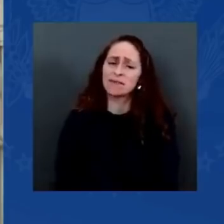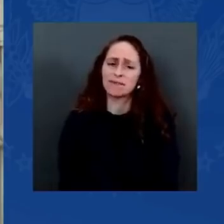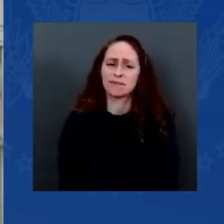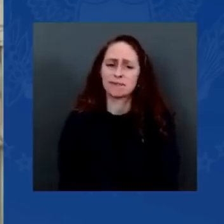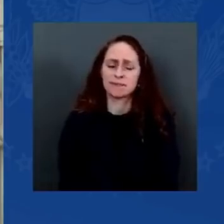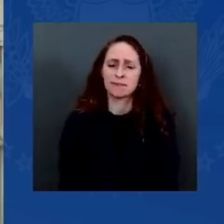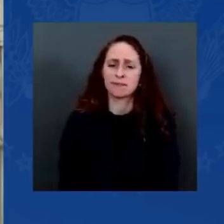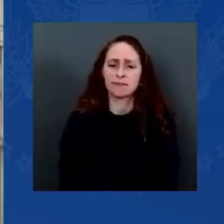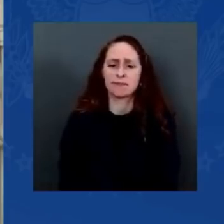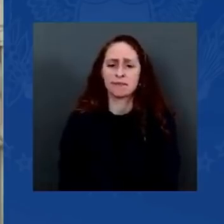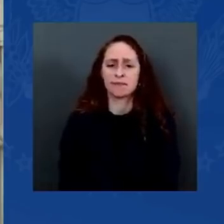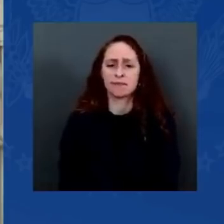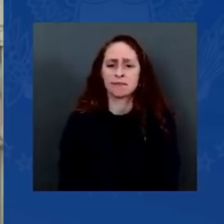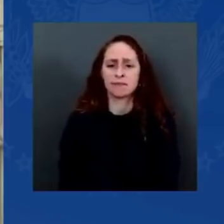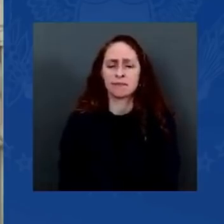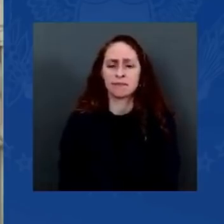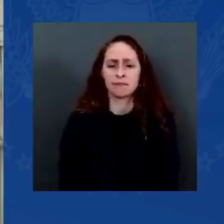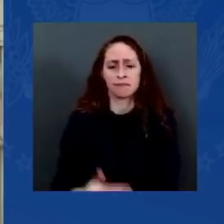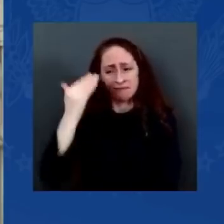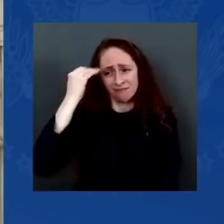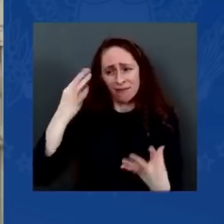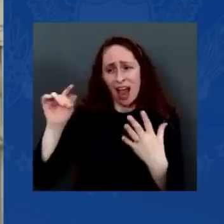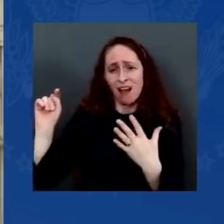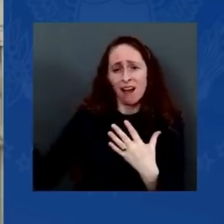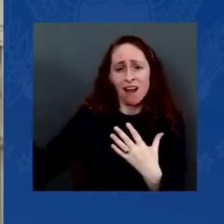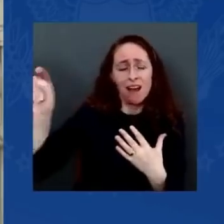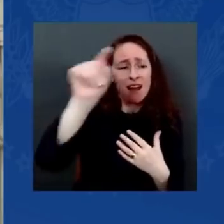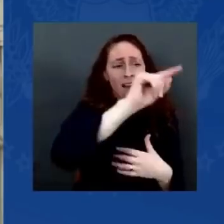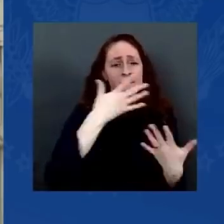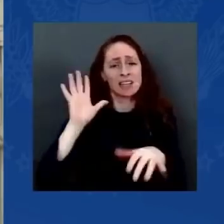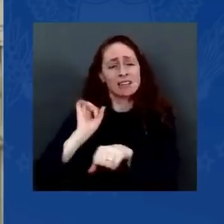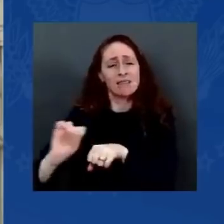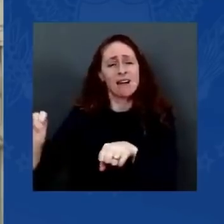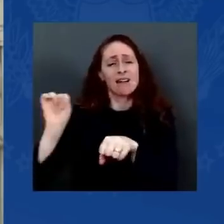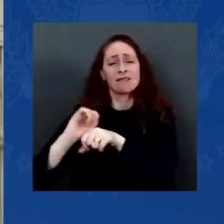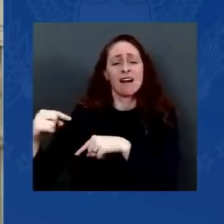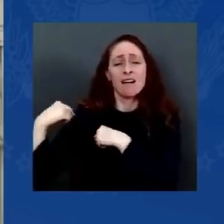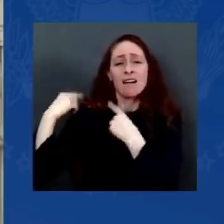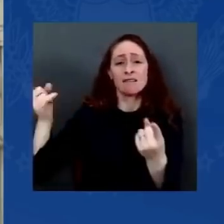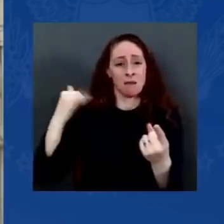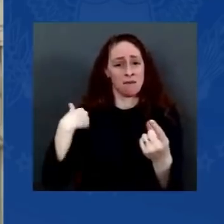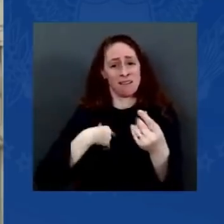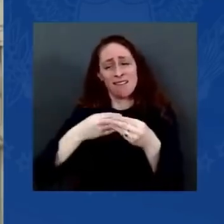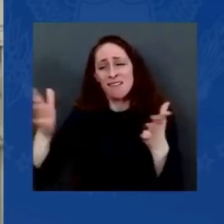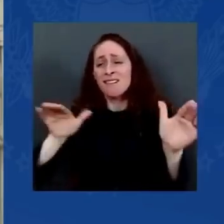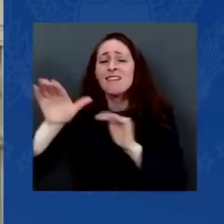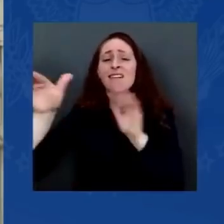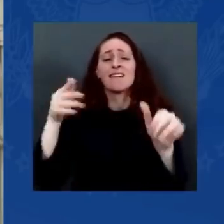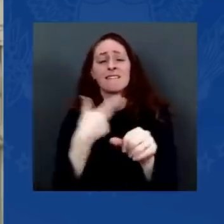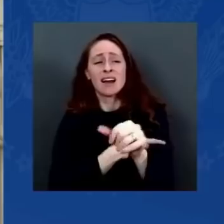we led a rollout that made America among the world leaders in getting shots in arms. But uptake slowed this